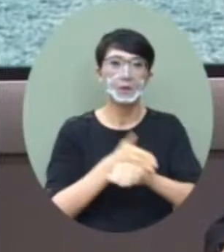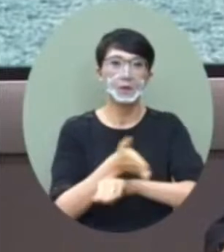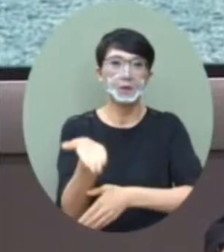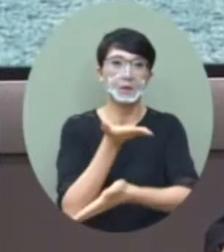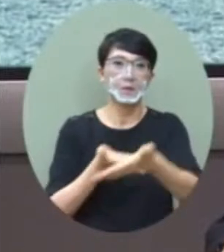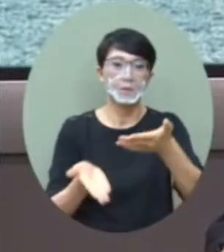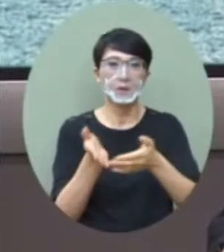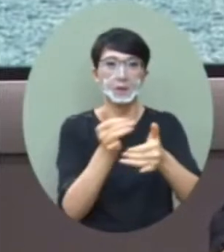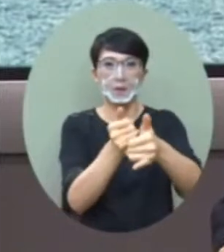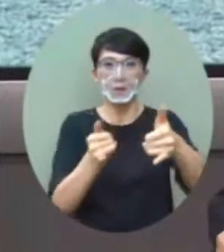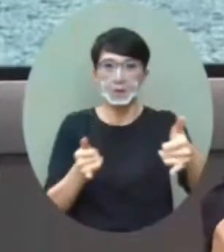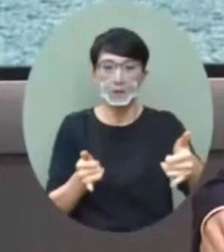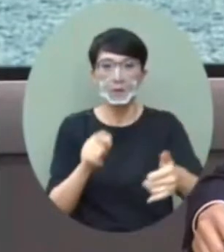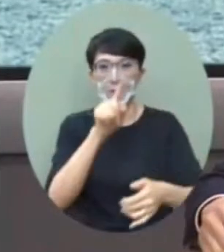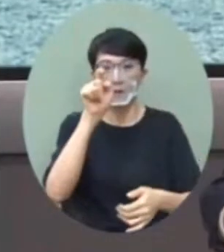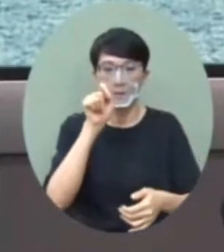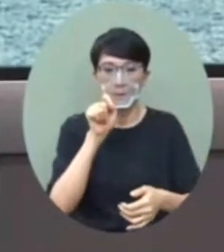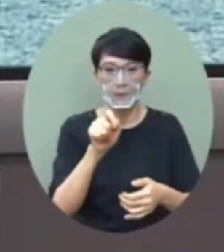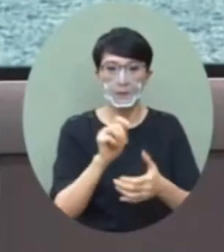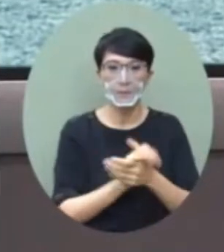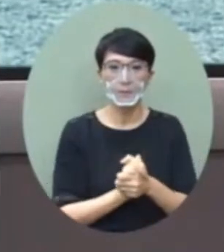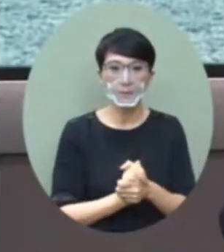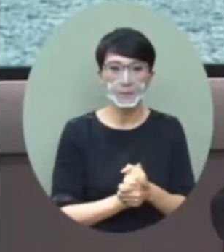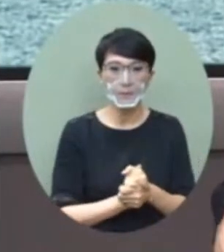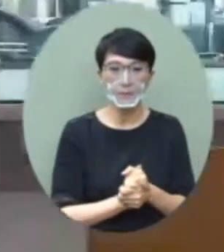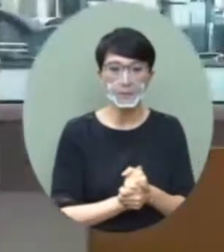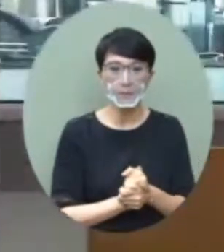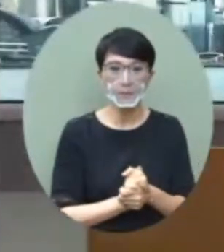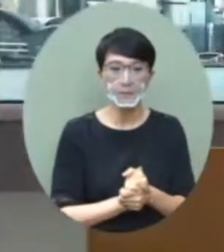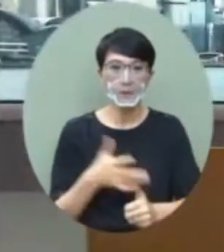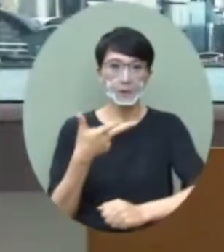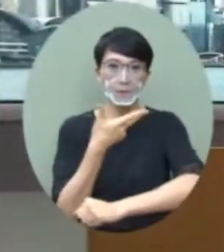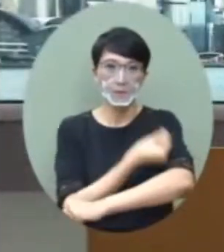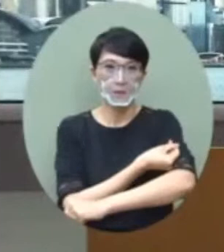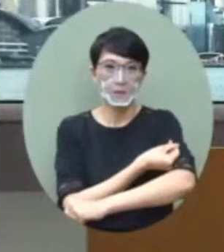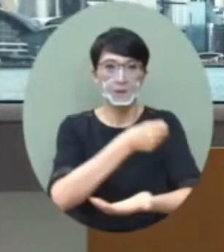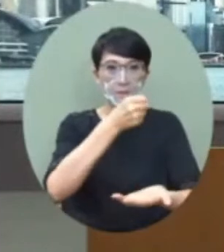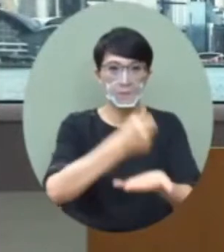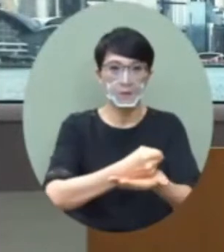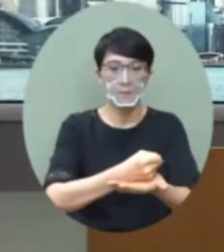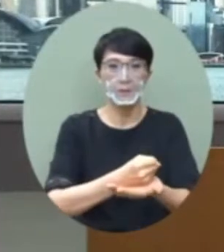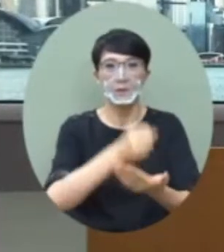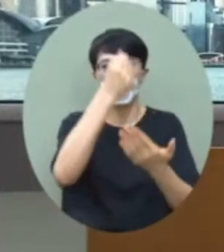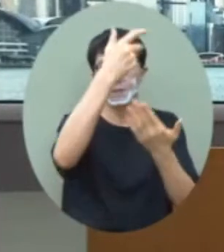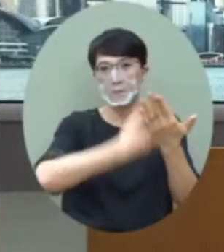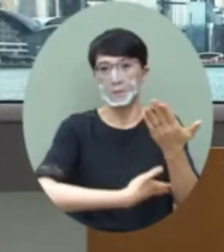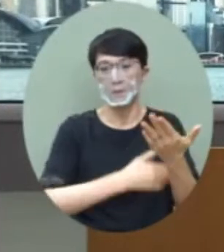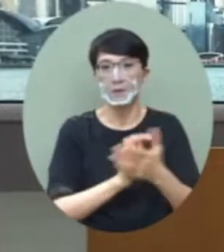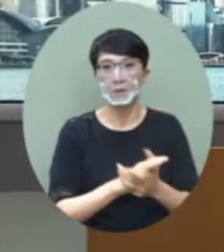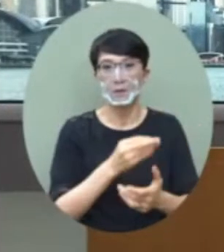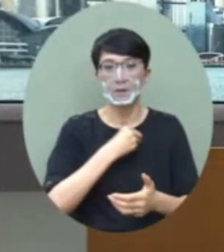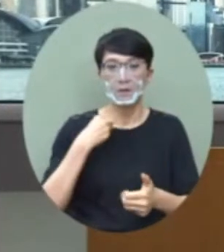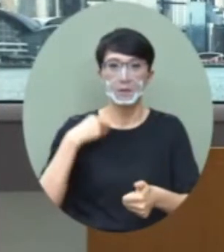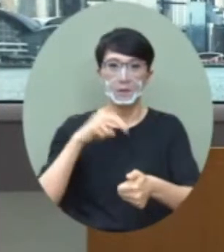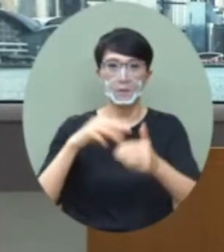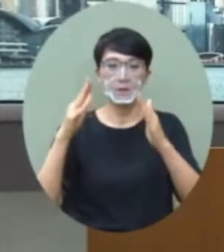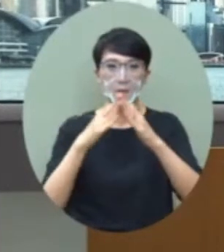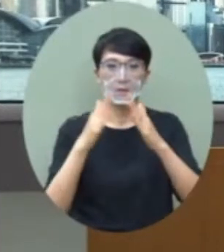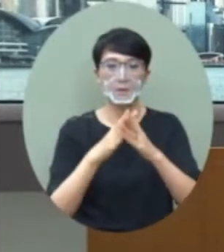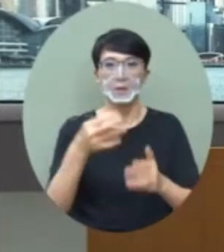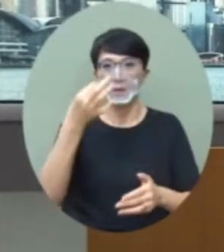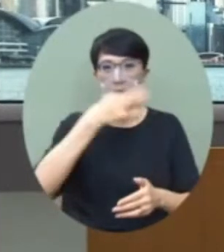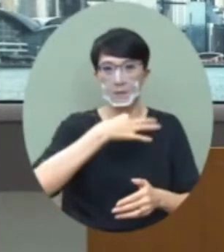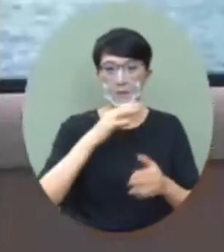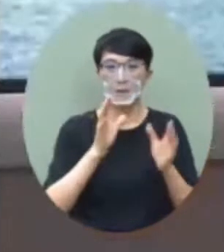patients has been taking this kind of drug. I mean the oral antiviral drug for the COVID-19. For another